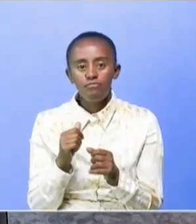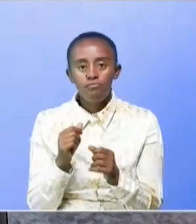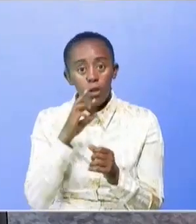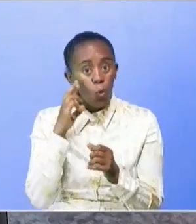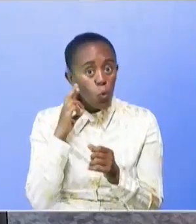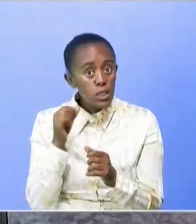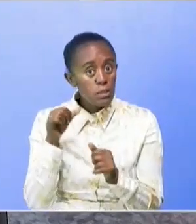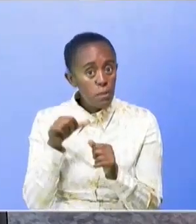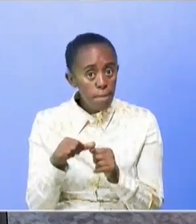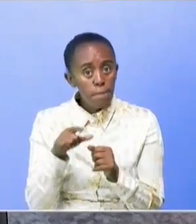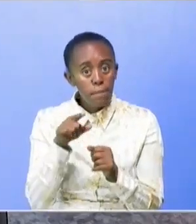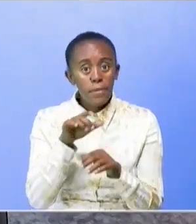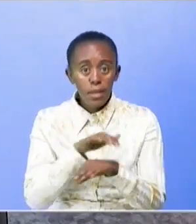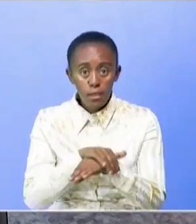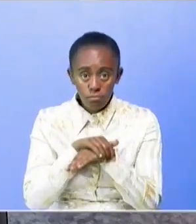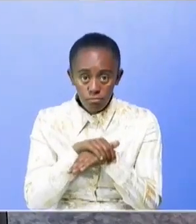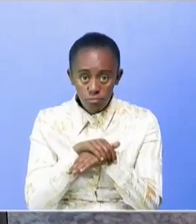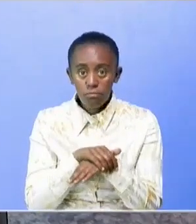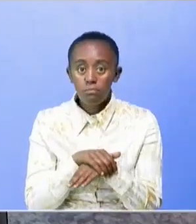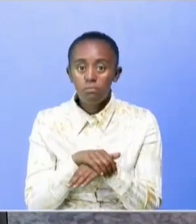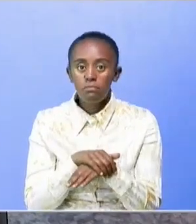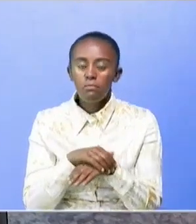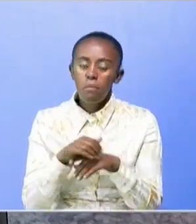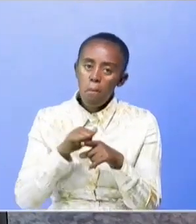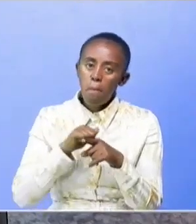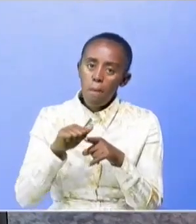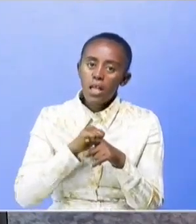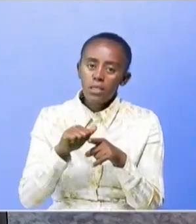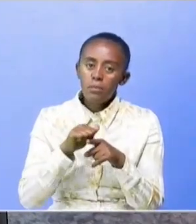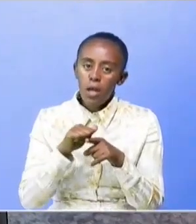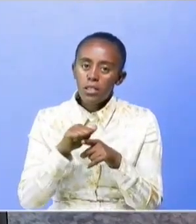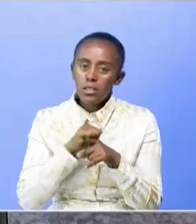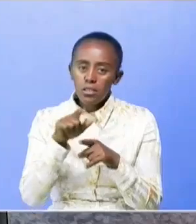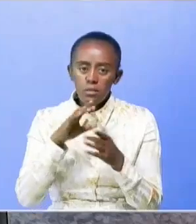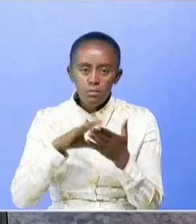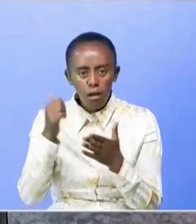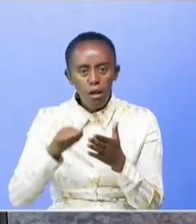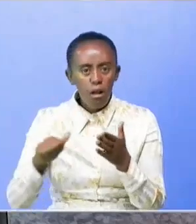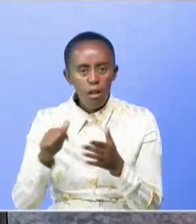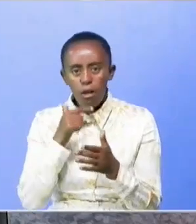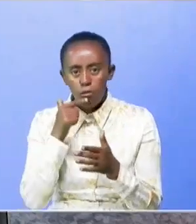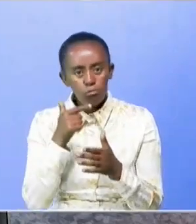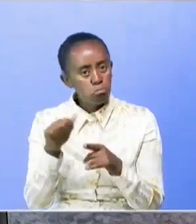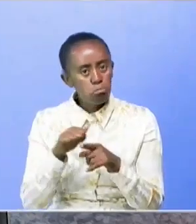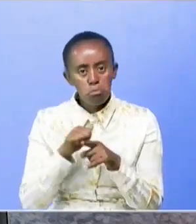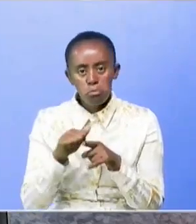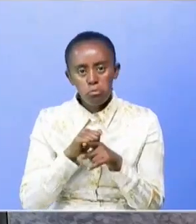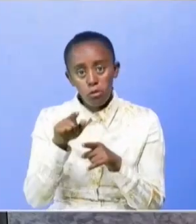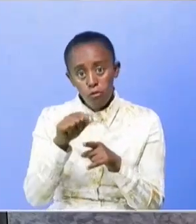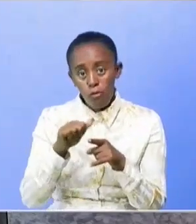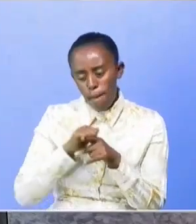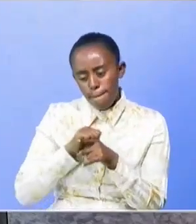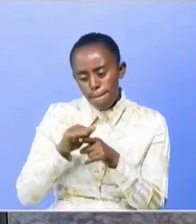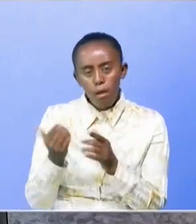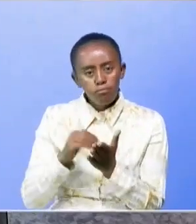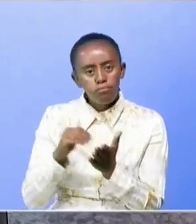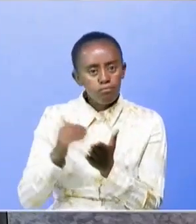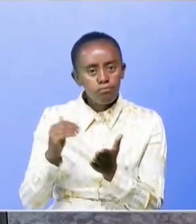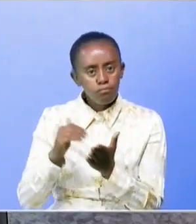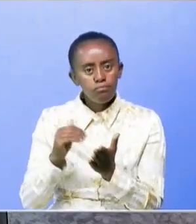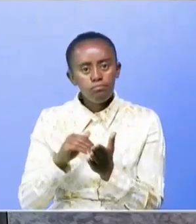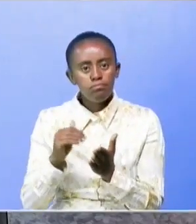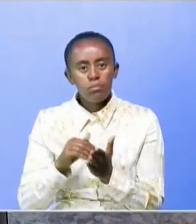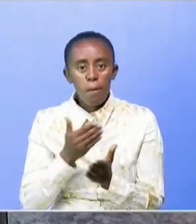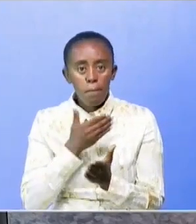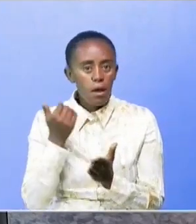Because remember, English is practice. Learning any language is practice. If you practice it enough, you will